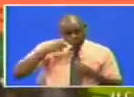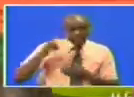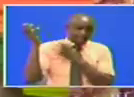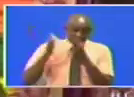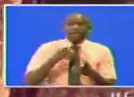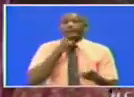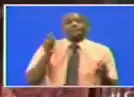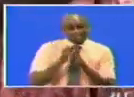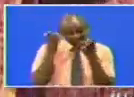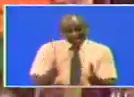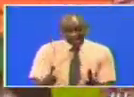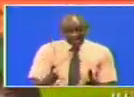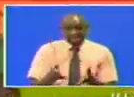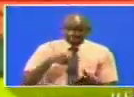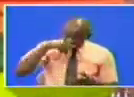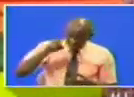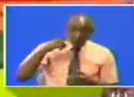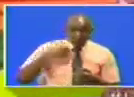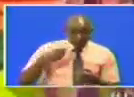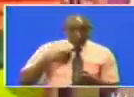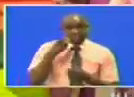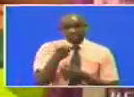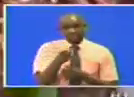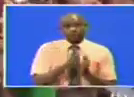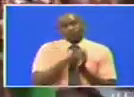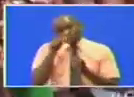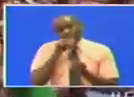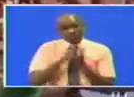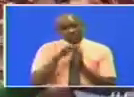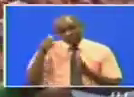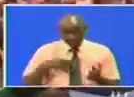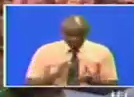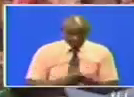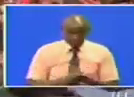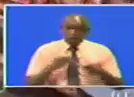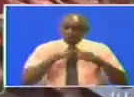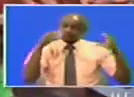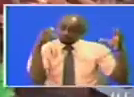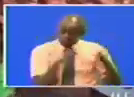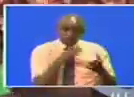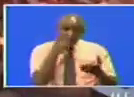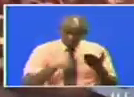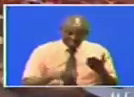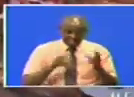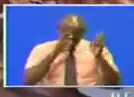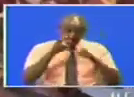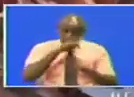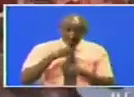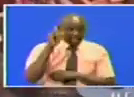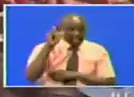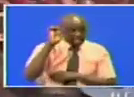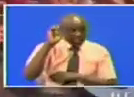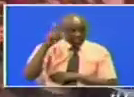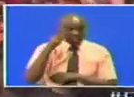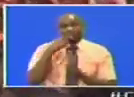Tumemleta ndugu yetu awe auwanie kiti ya urais na wale wengine. The opposition coalition also took issue with the Independent Electoral